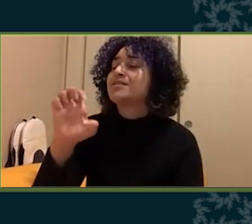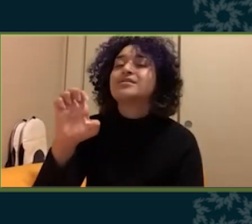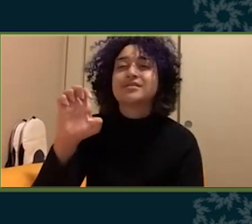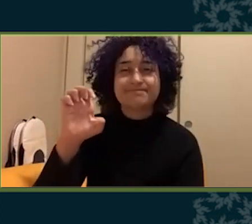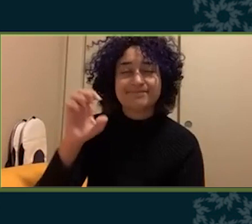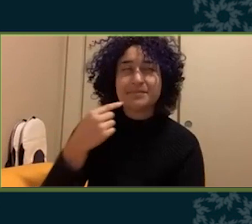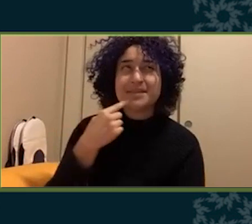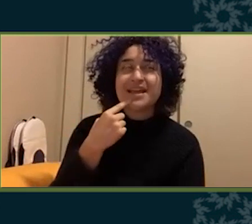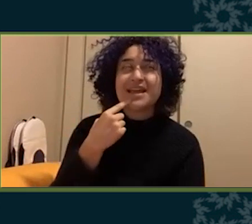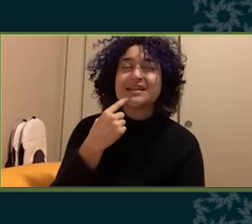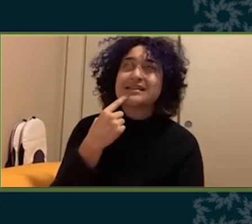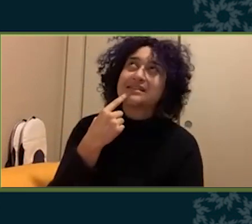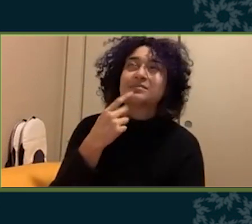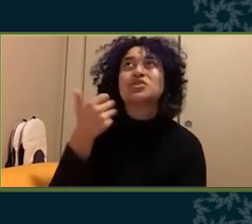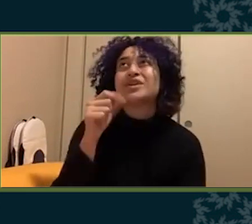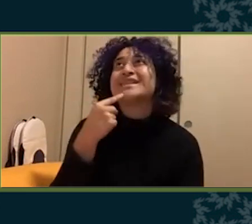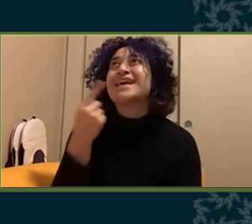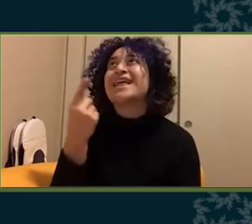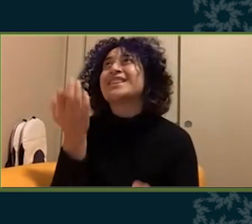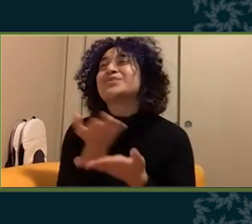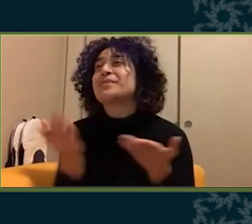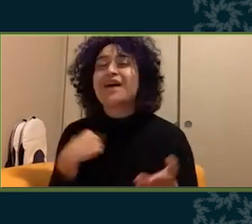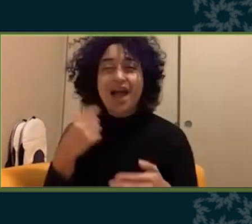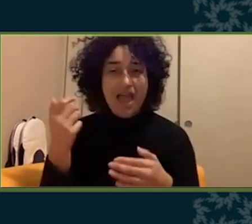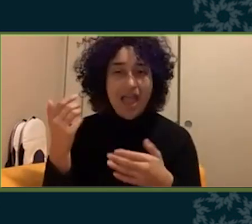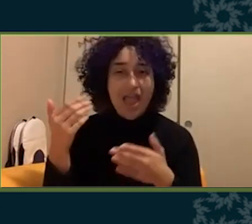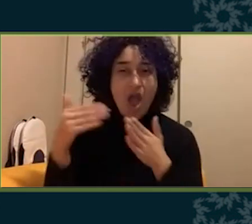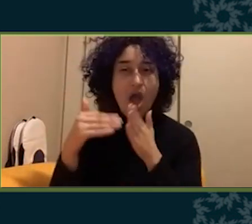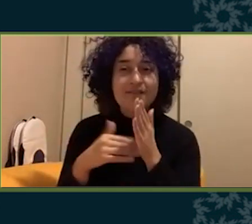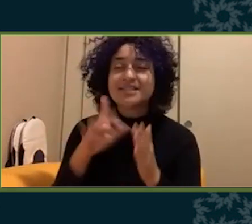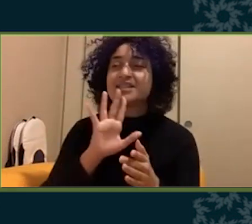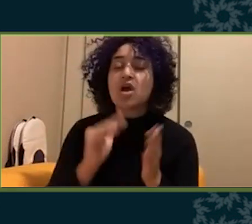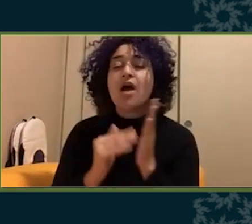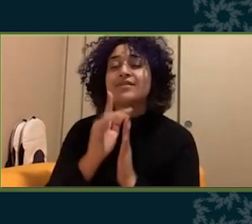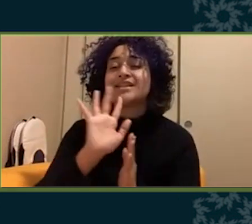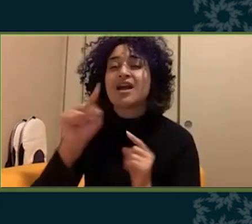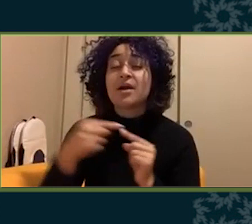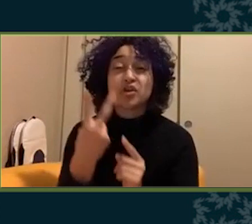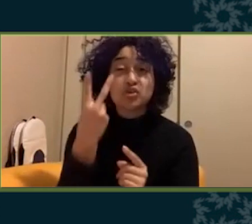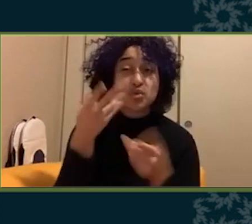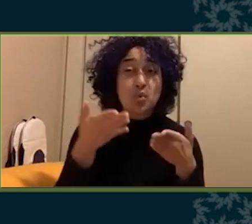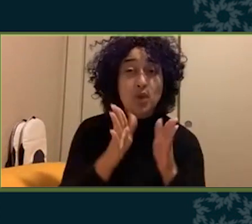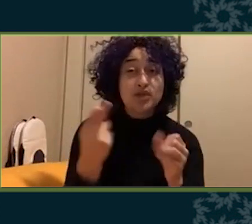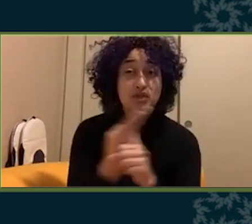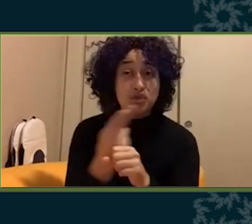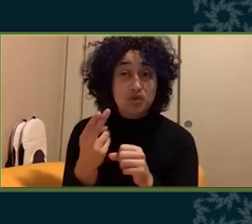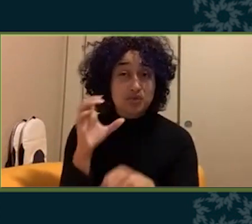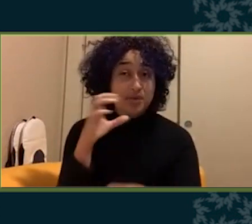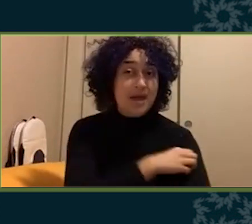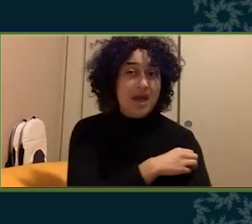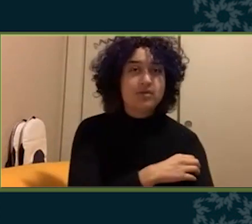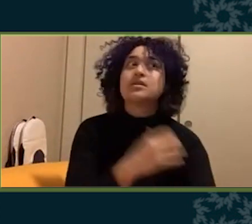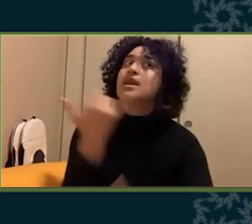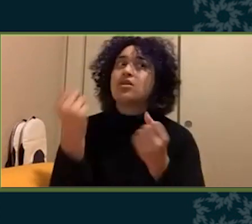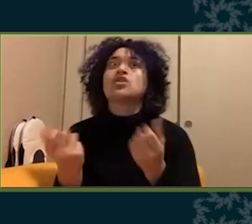me say it this way. I often talk about there are two ways to use your power. Now, there are lots of different powers. There's historical power,